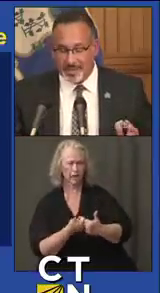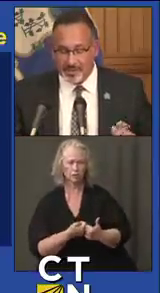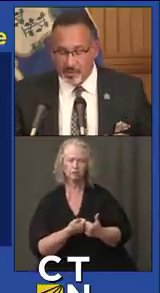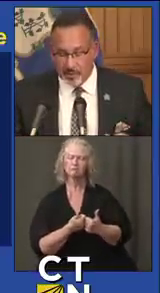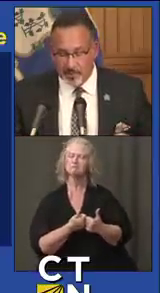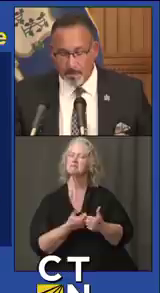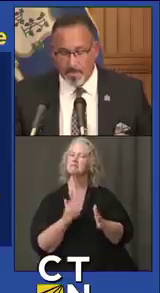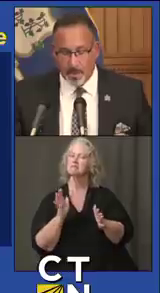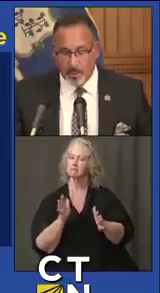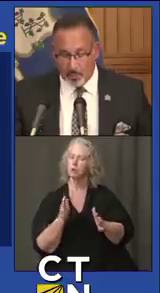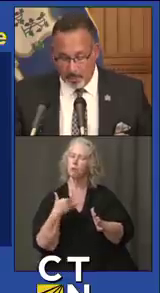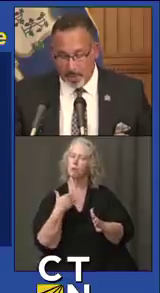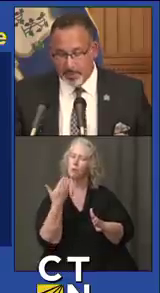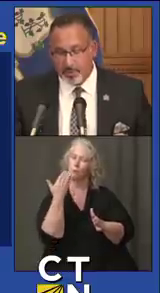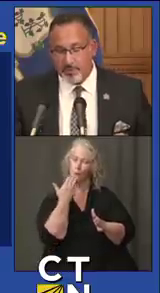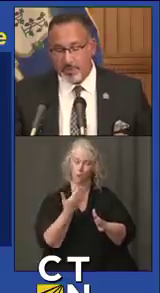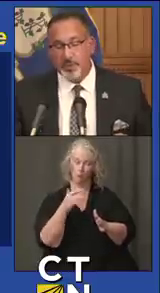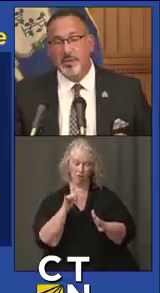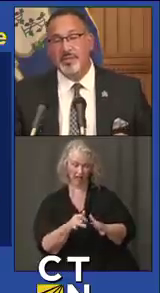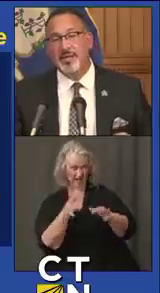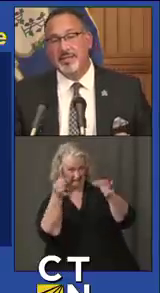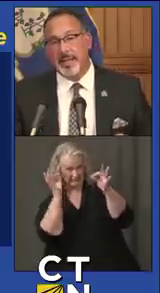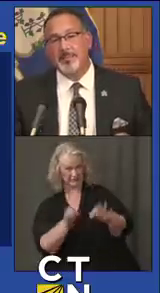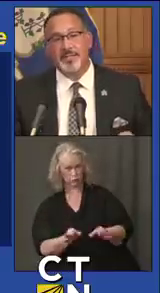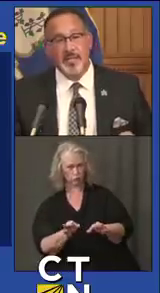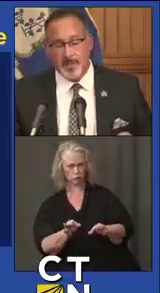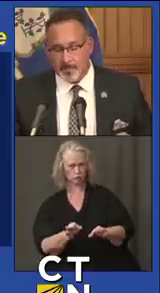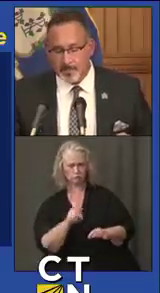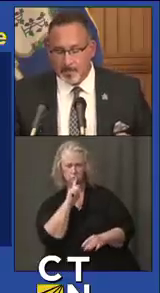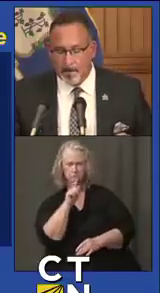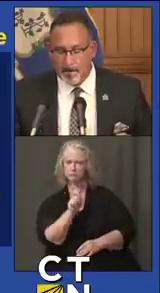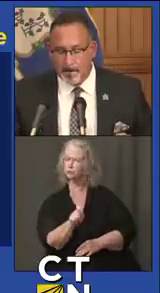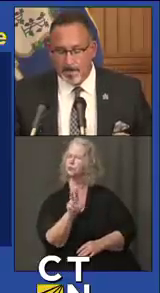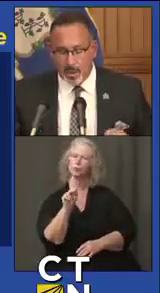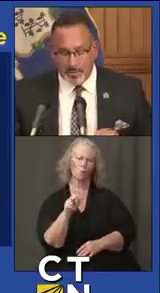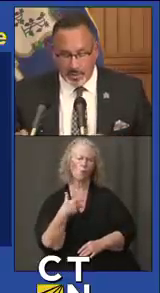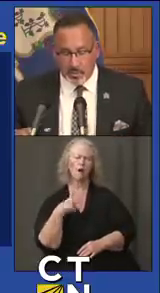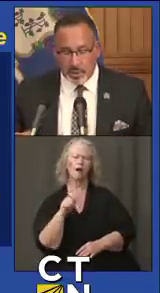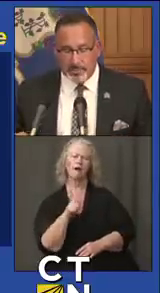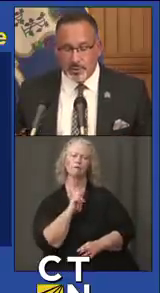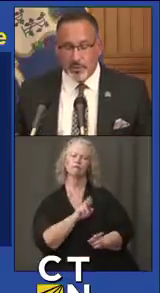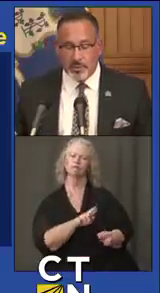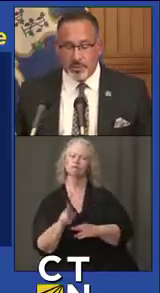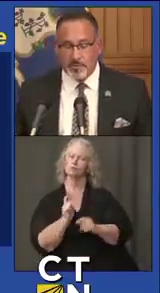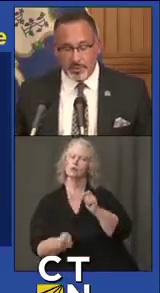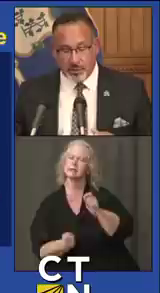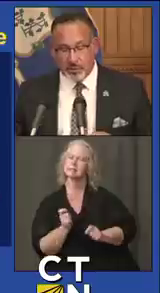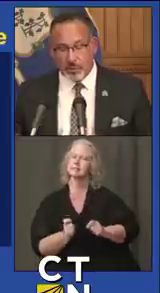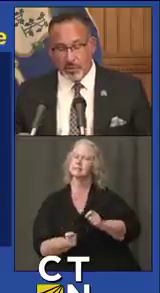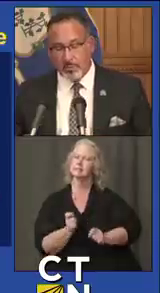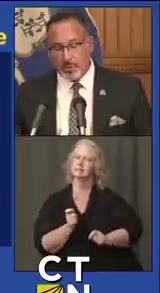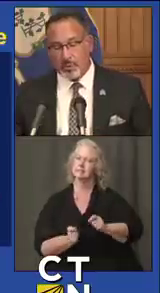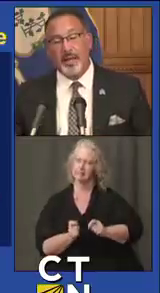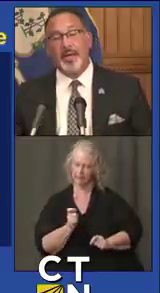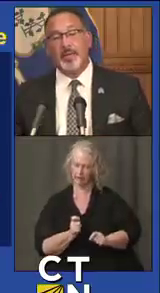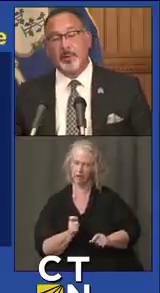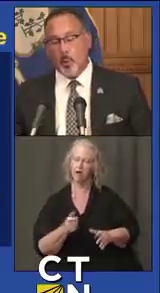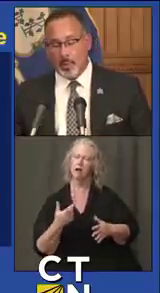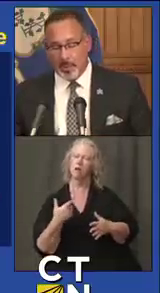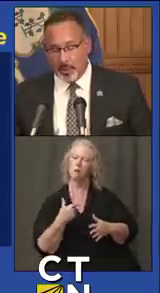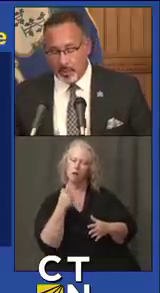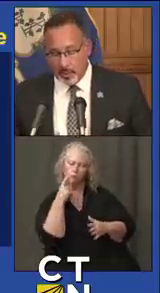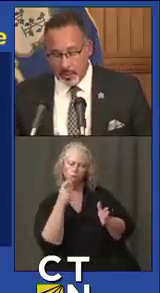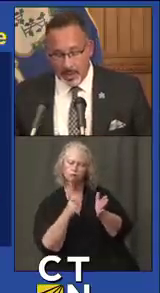be set in stone. We're prepared to serve our students and adapt as needed. In this, we'll keep student physical, social, emotional, and